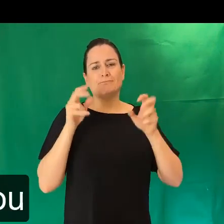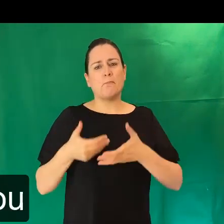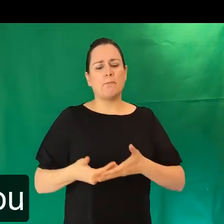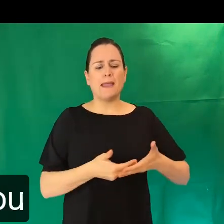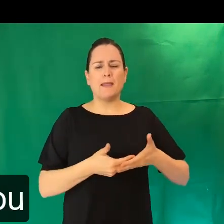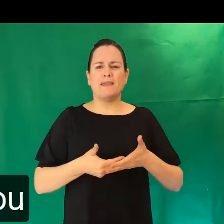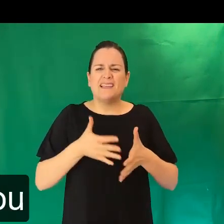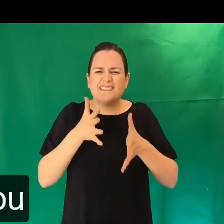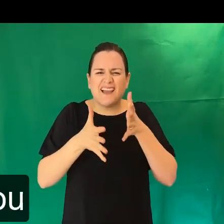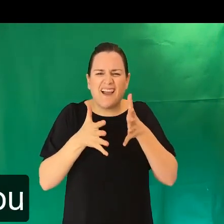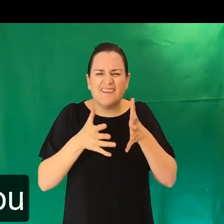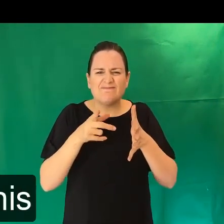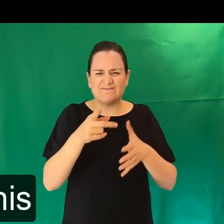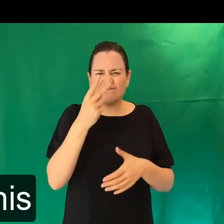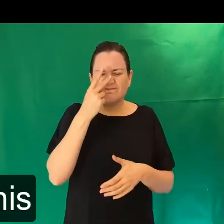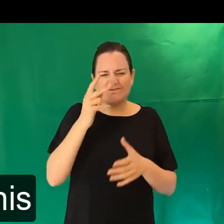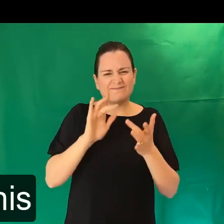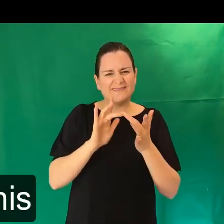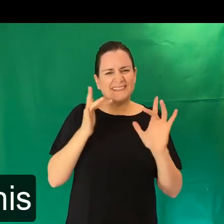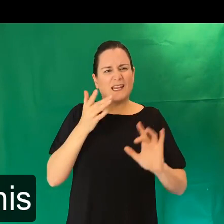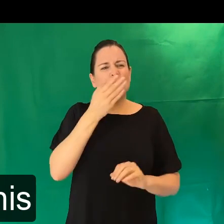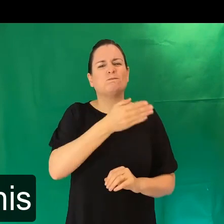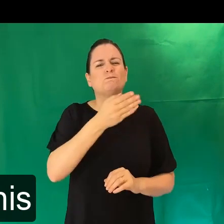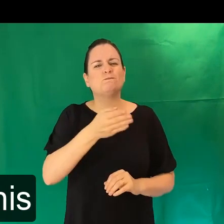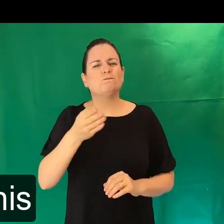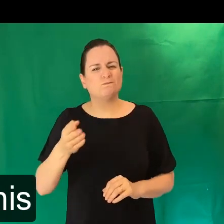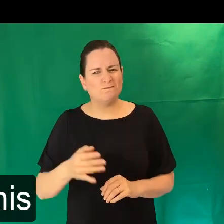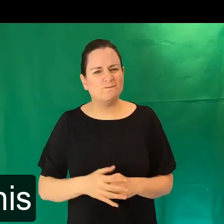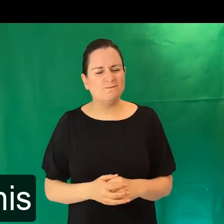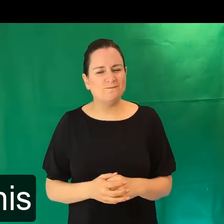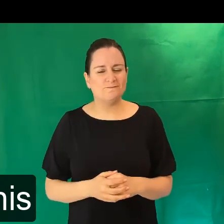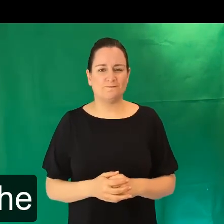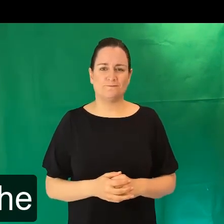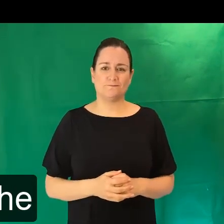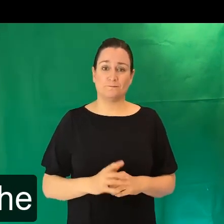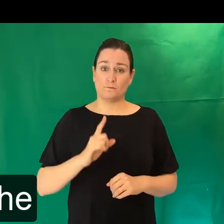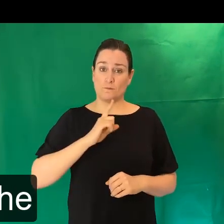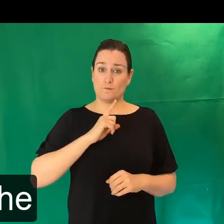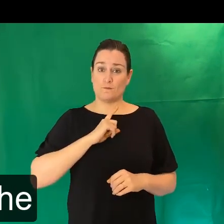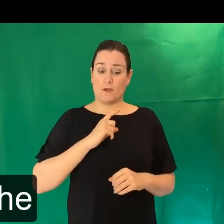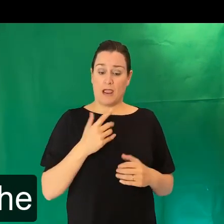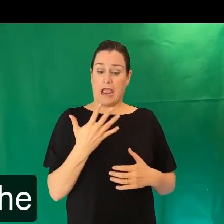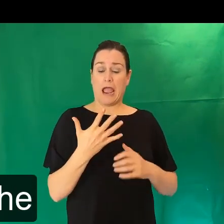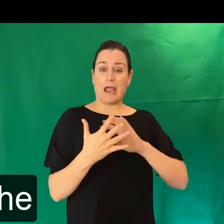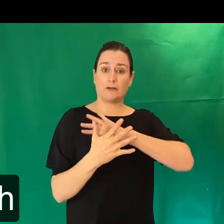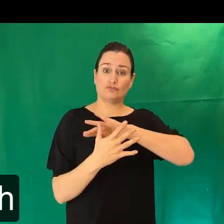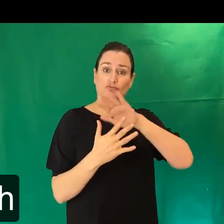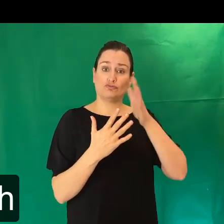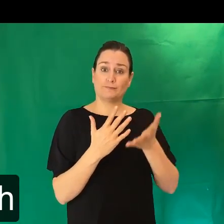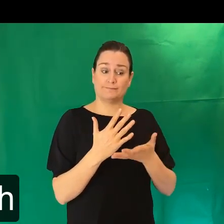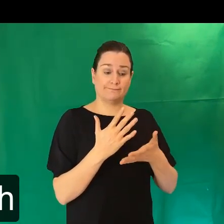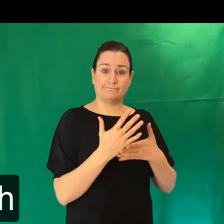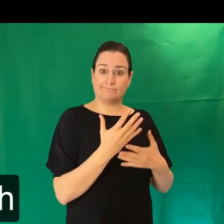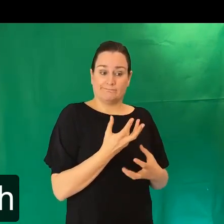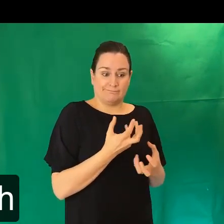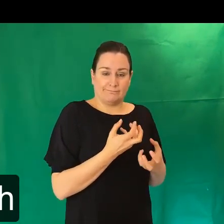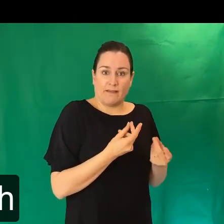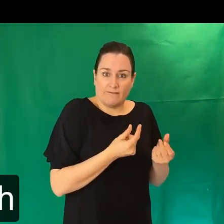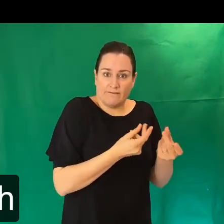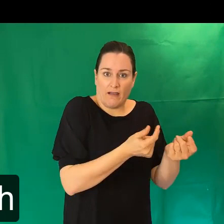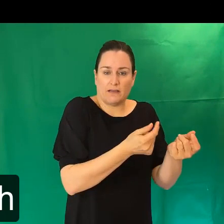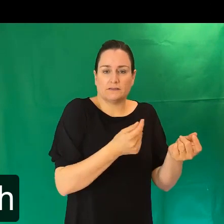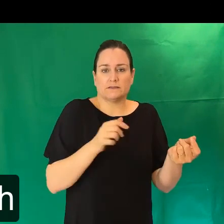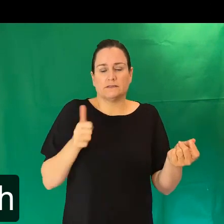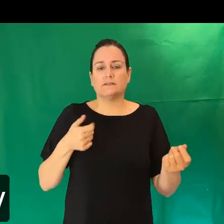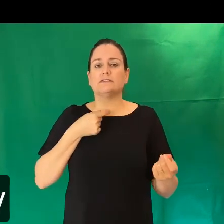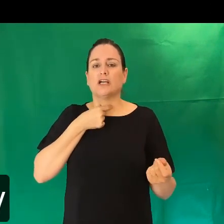baby sign programs, which you may have picked up on internet. And this is because the motor development of the hands is faster than